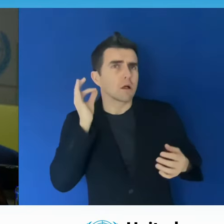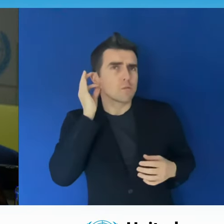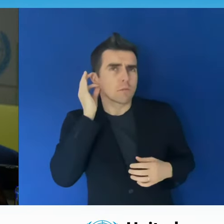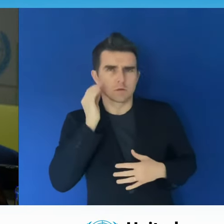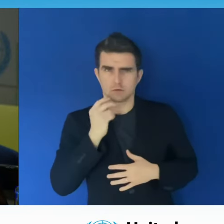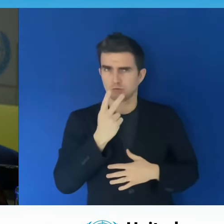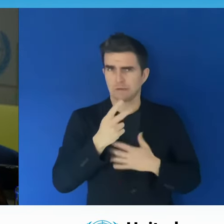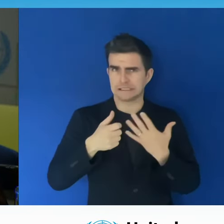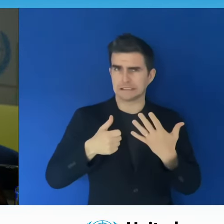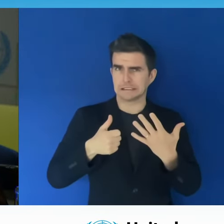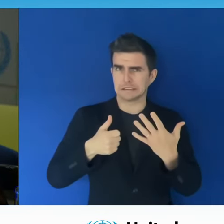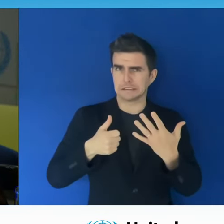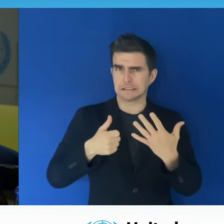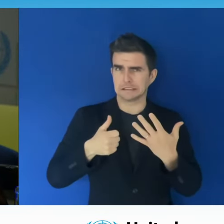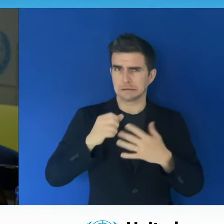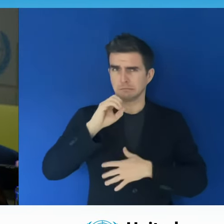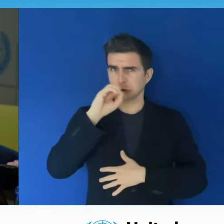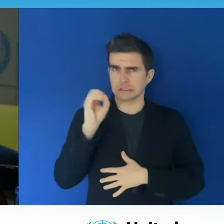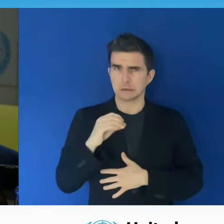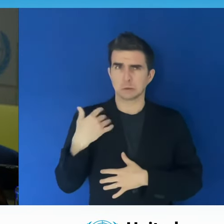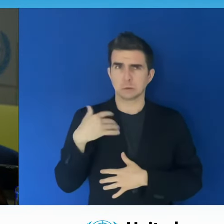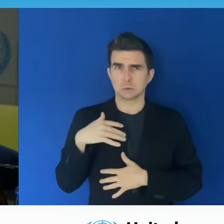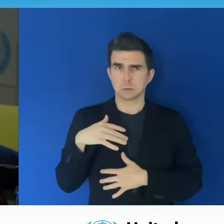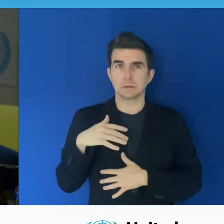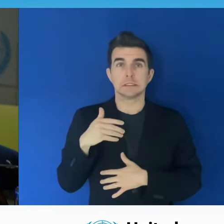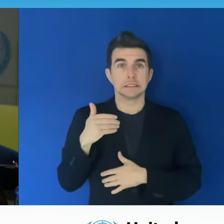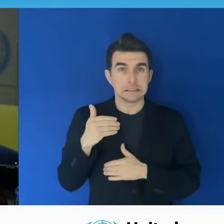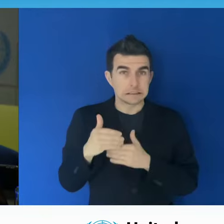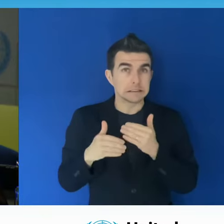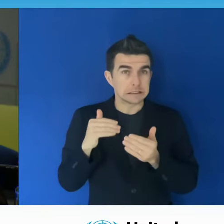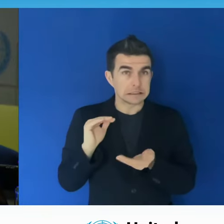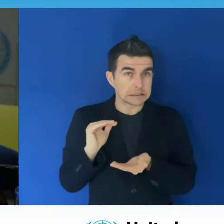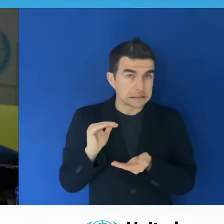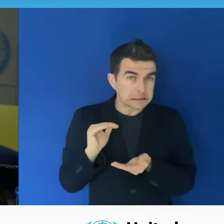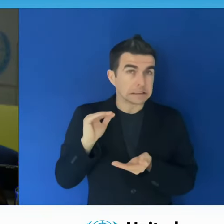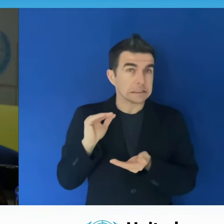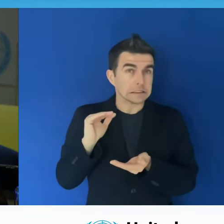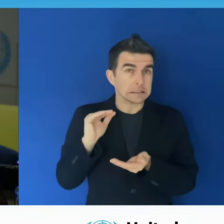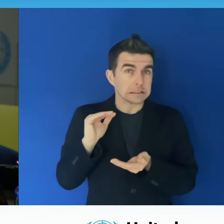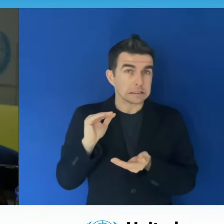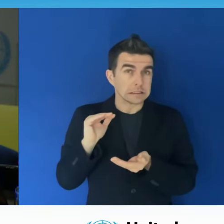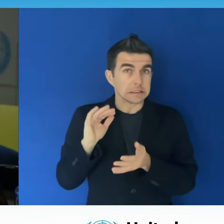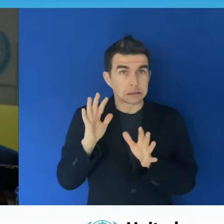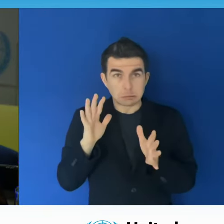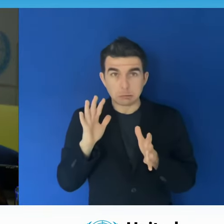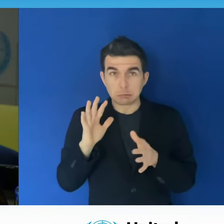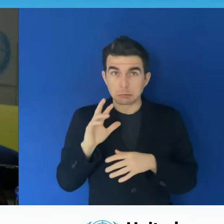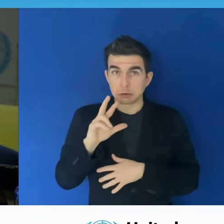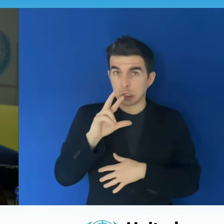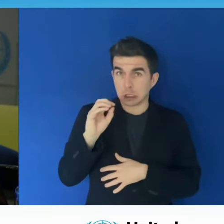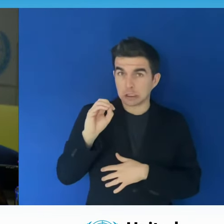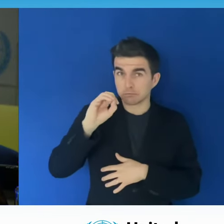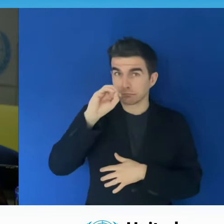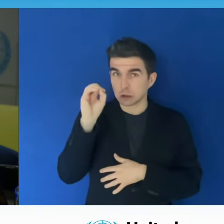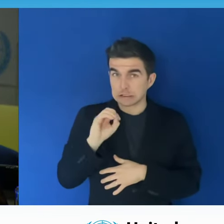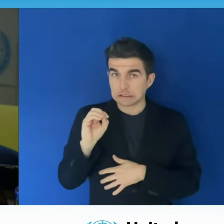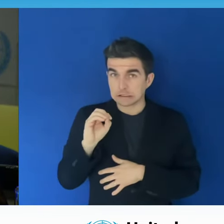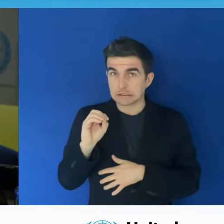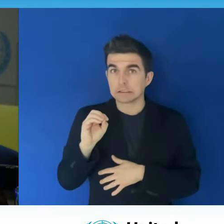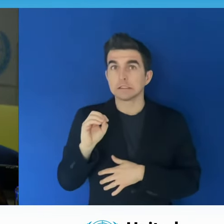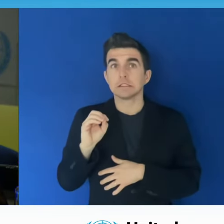them go into engineering schools, so some of them actually quit and go into other professions and kind of are afraid to go into the tech sector or find maybe something